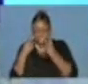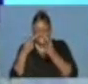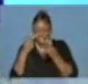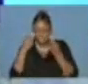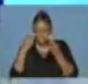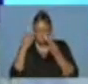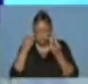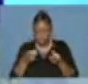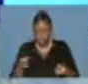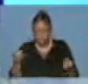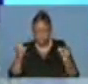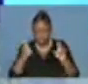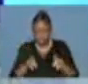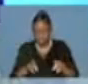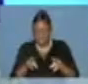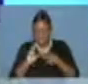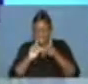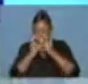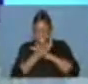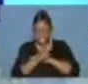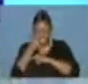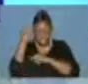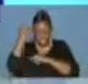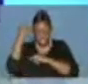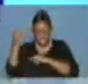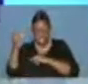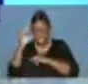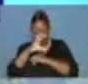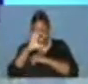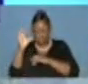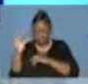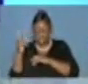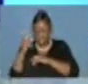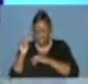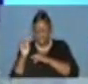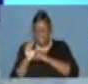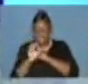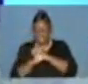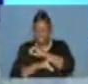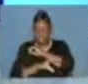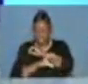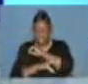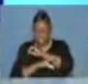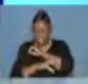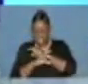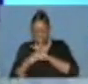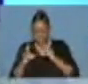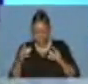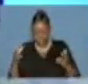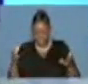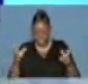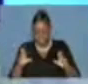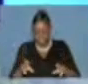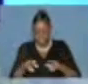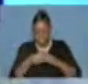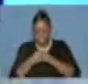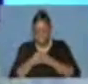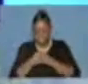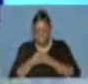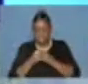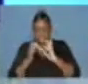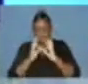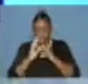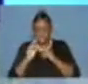dialogue, exchanging ideas and celebrating the Caribbean with the industry's best and brightest. Returning after a